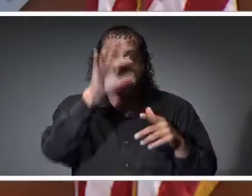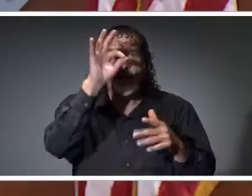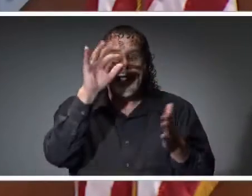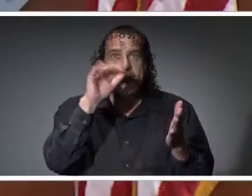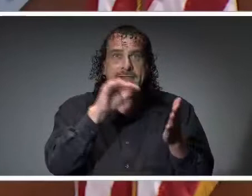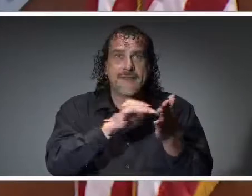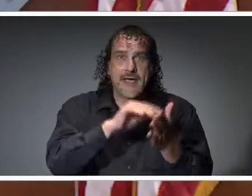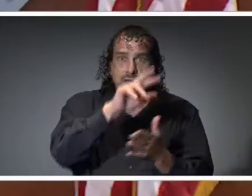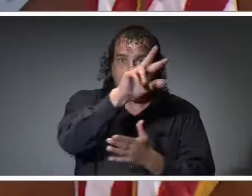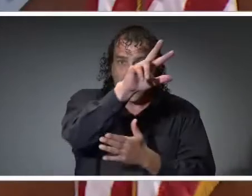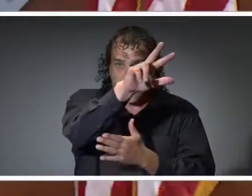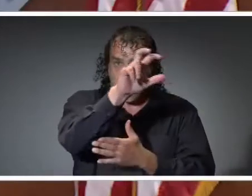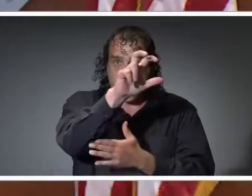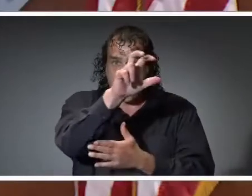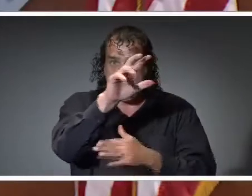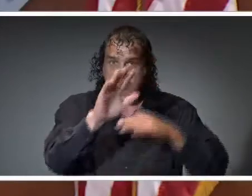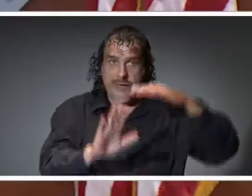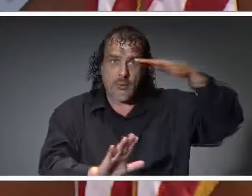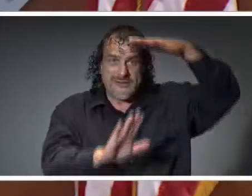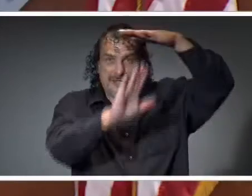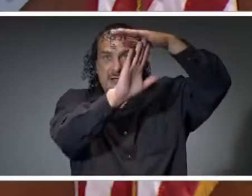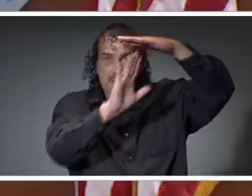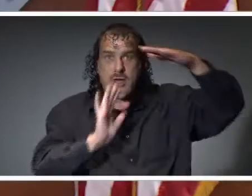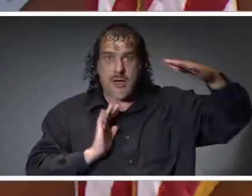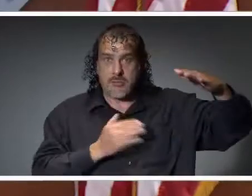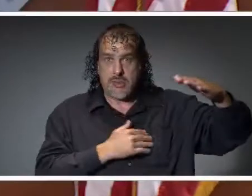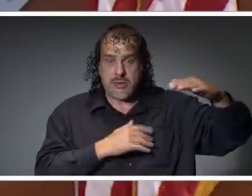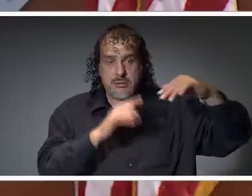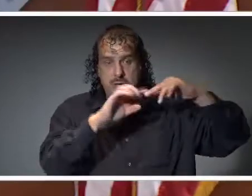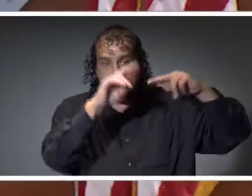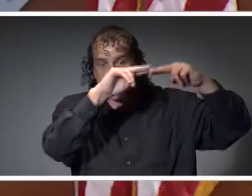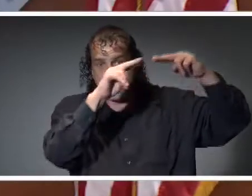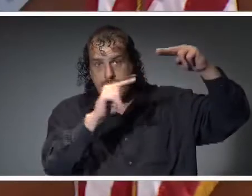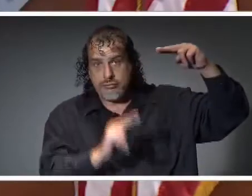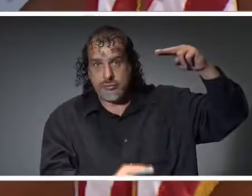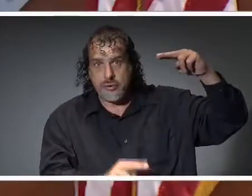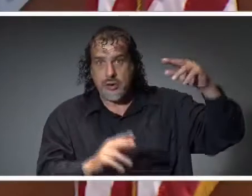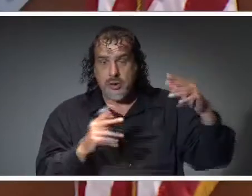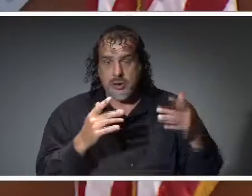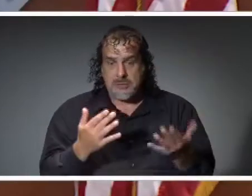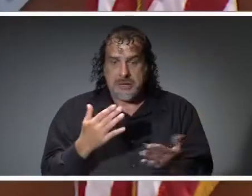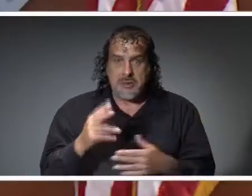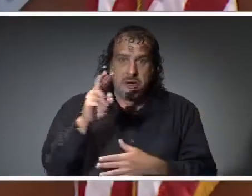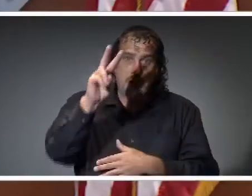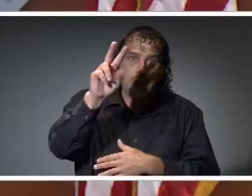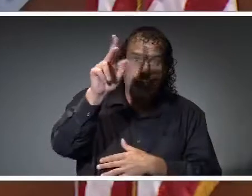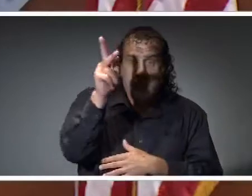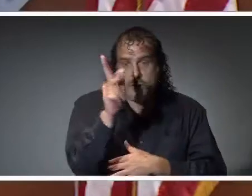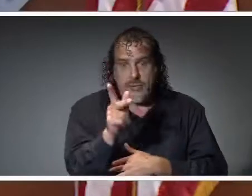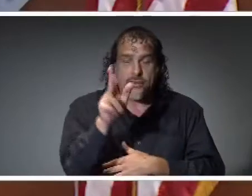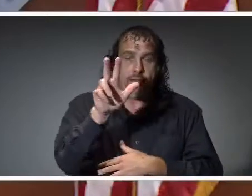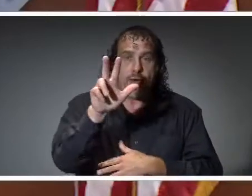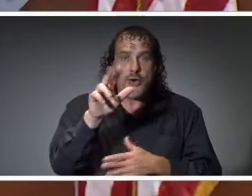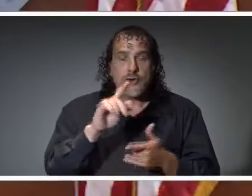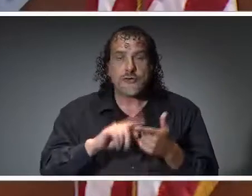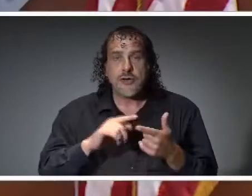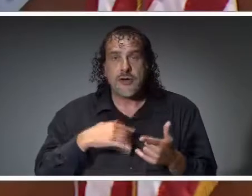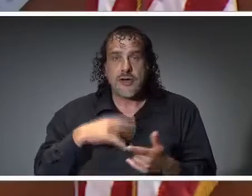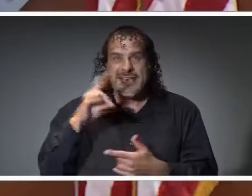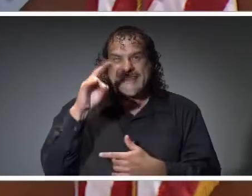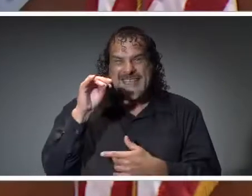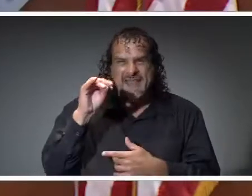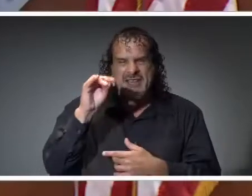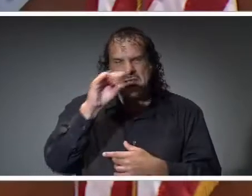one of the first reports that we received. And so we're down almost 2/3 to 70% from the